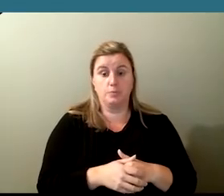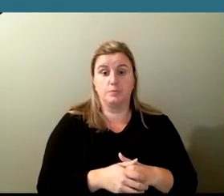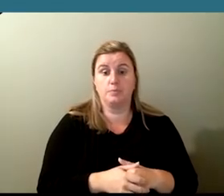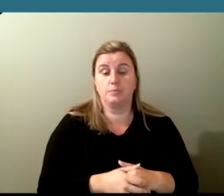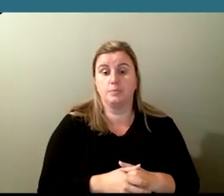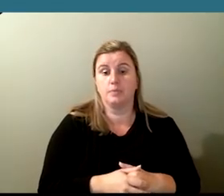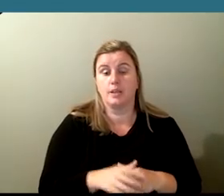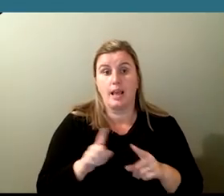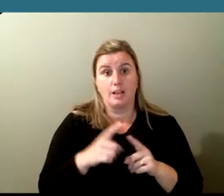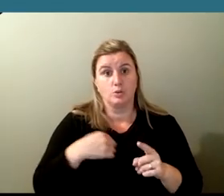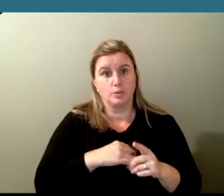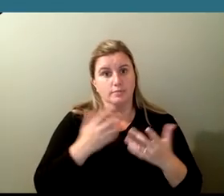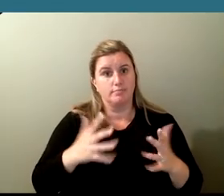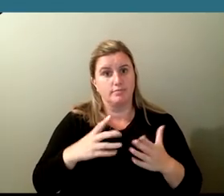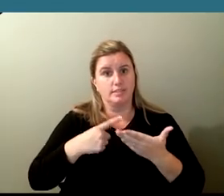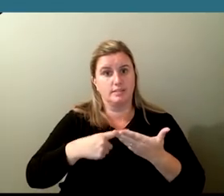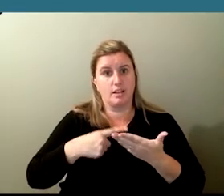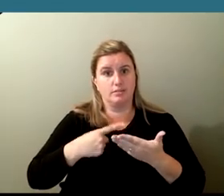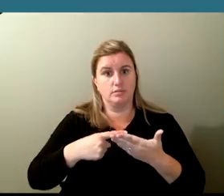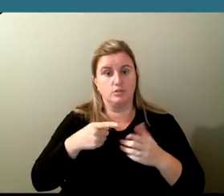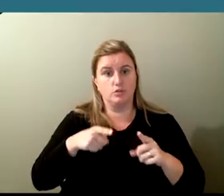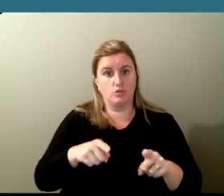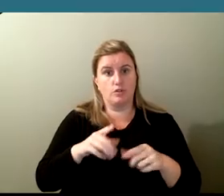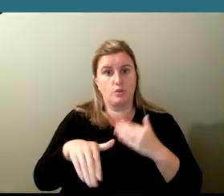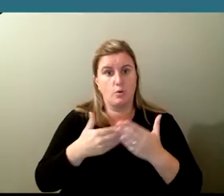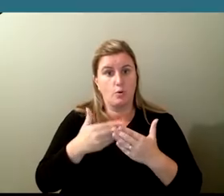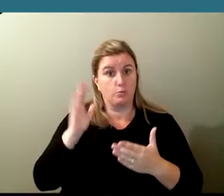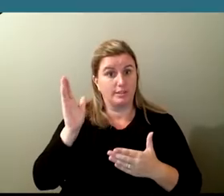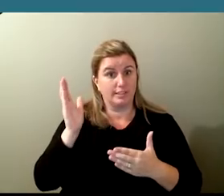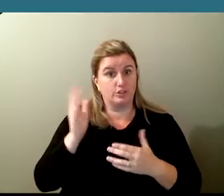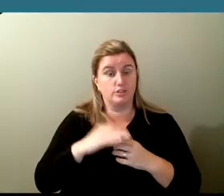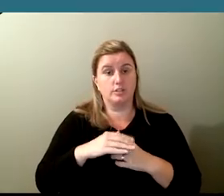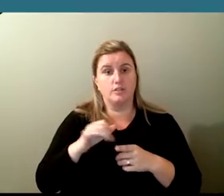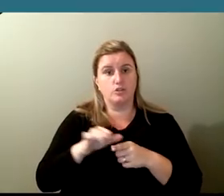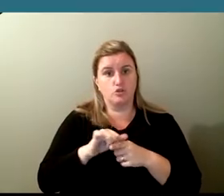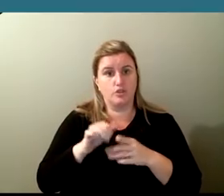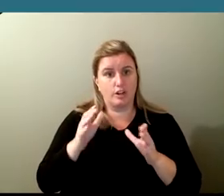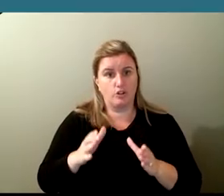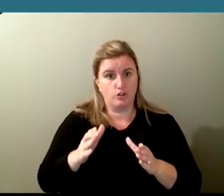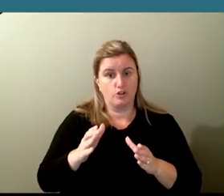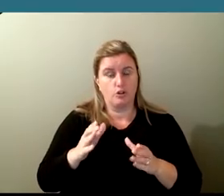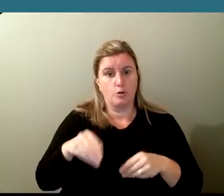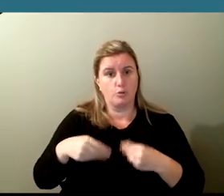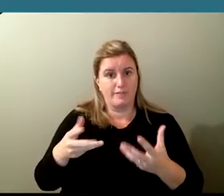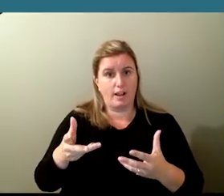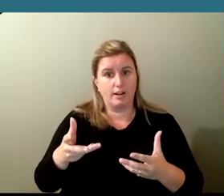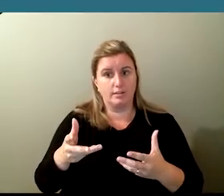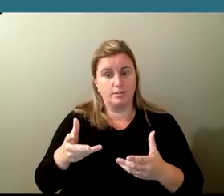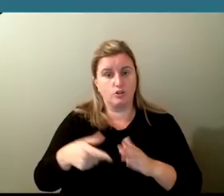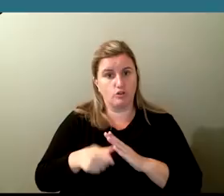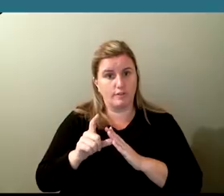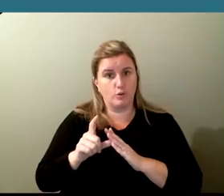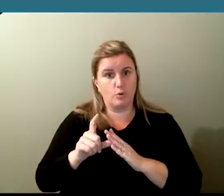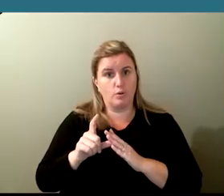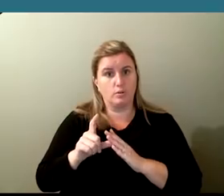and as we have discussed throughout this presentation, the trainer provided a review of